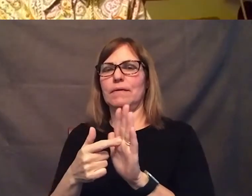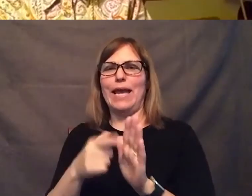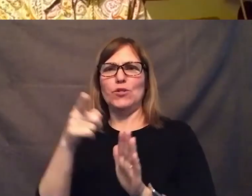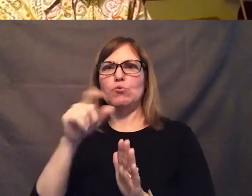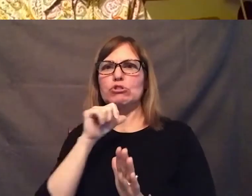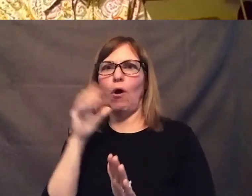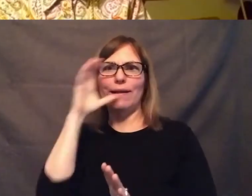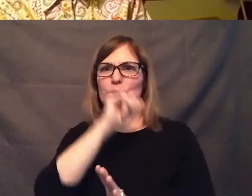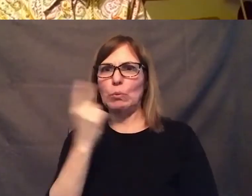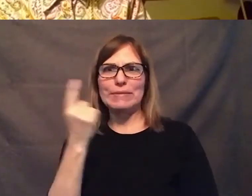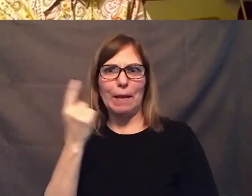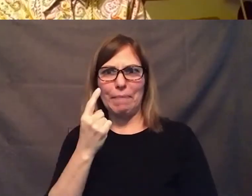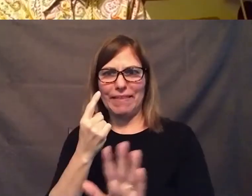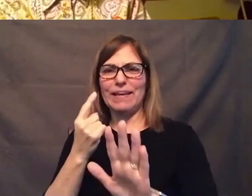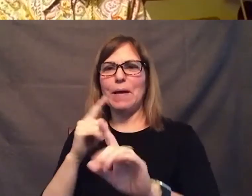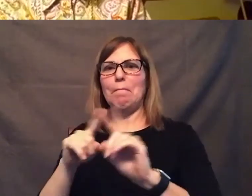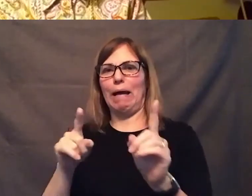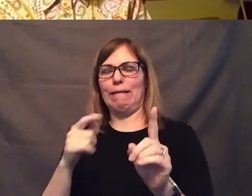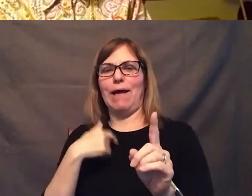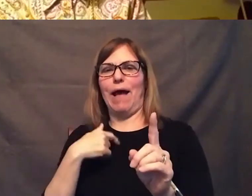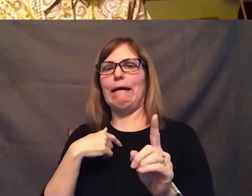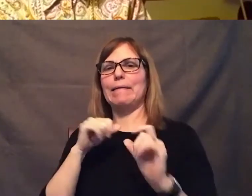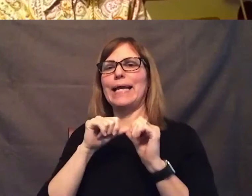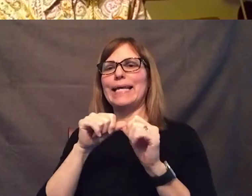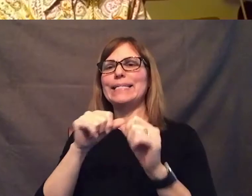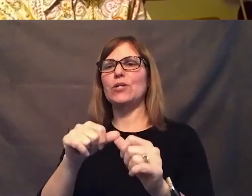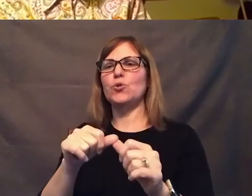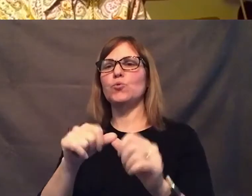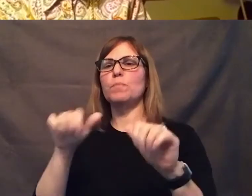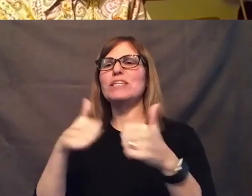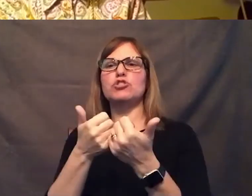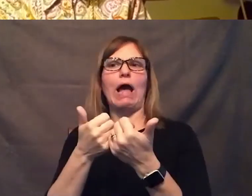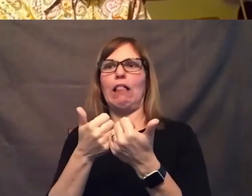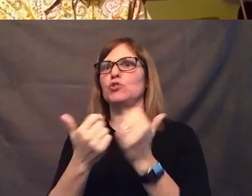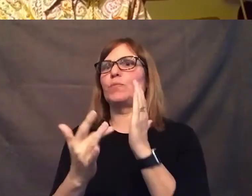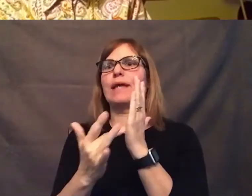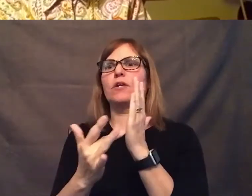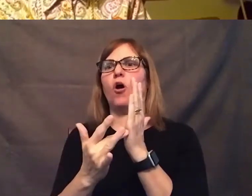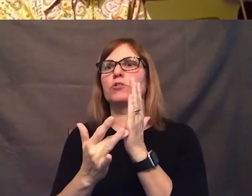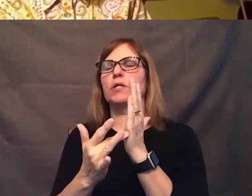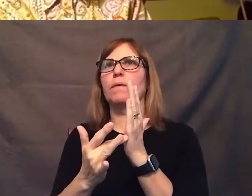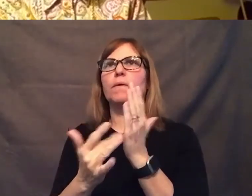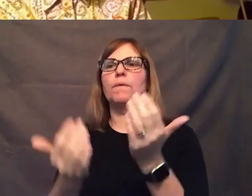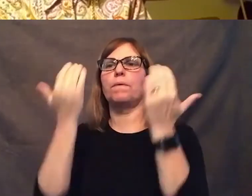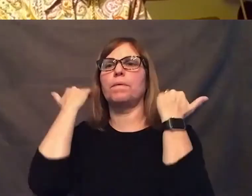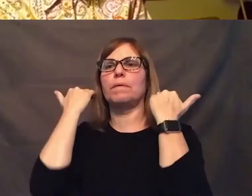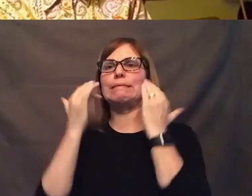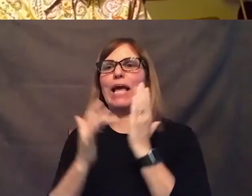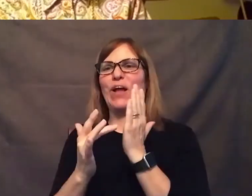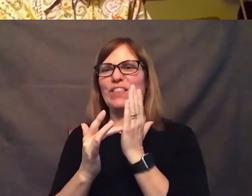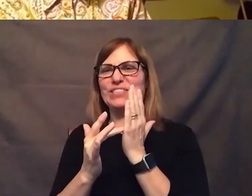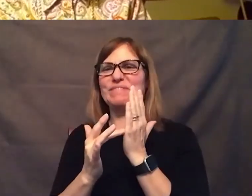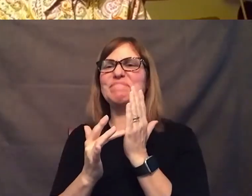that the fact that I am continue to be challenged by technology. So in